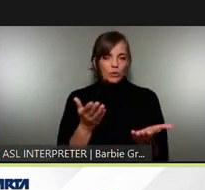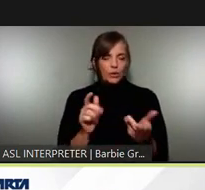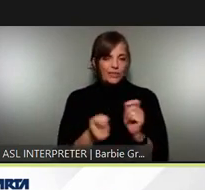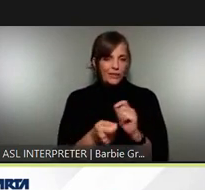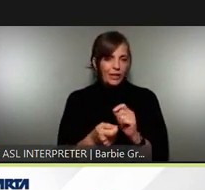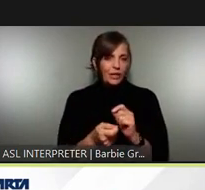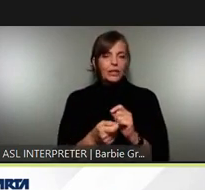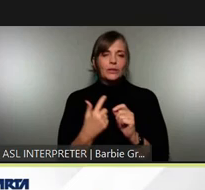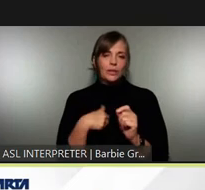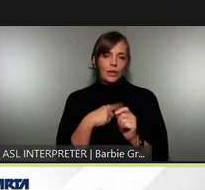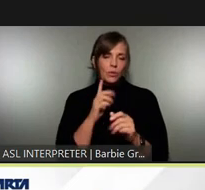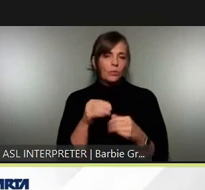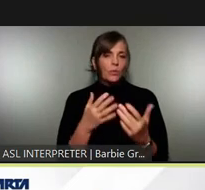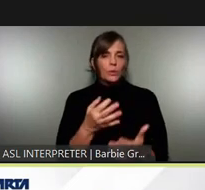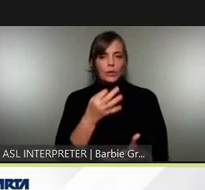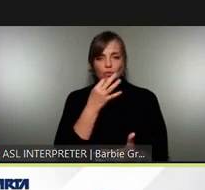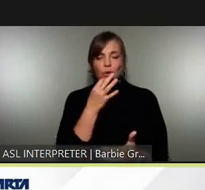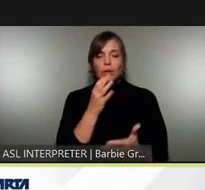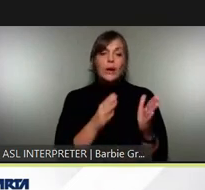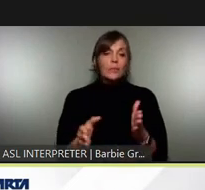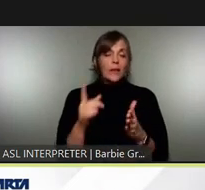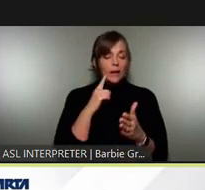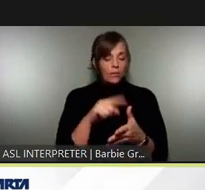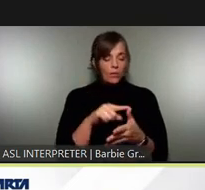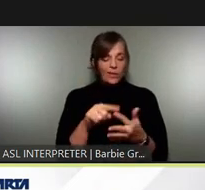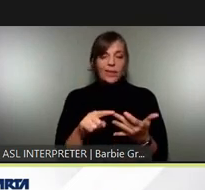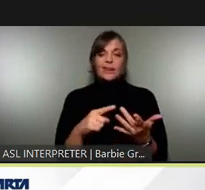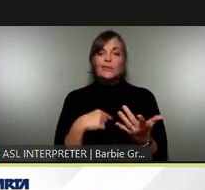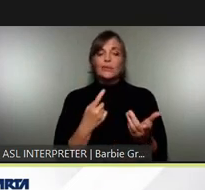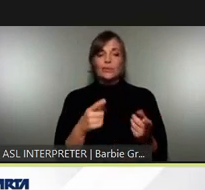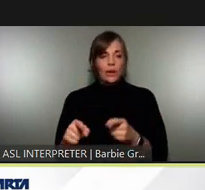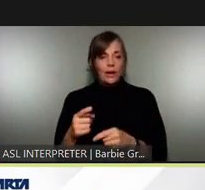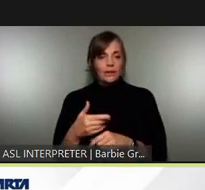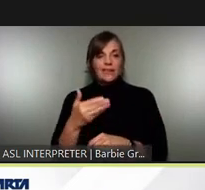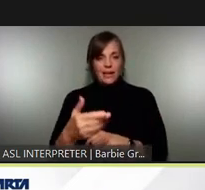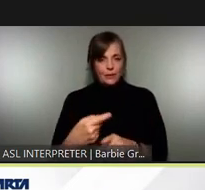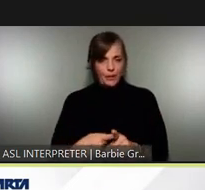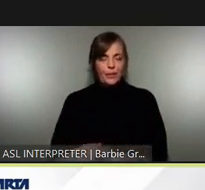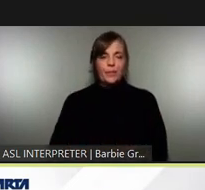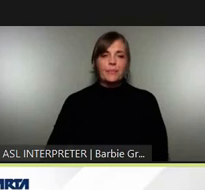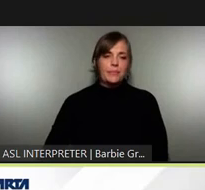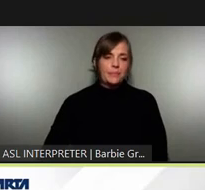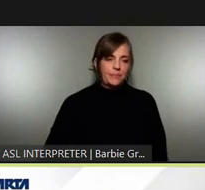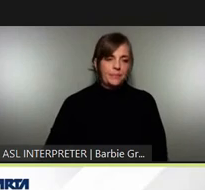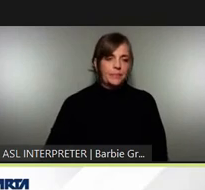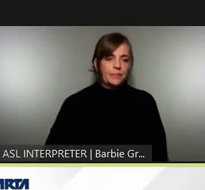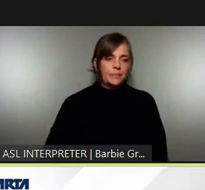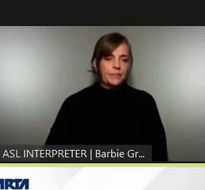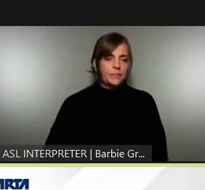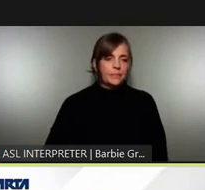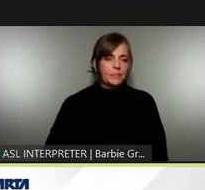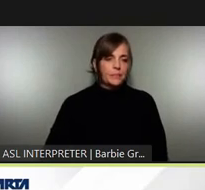proposing very soon, planning for these to roll out next month. And it's really a pretty dramatic